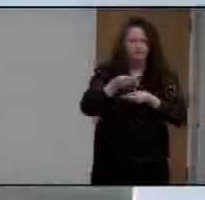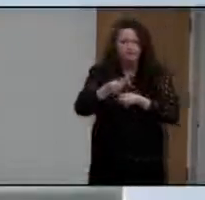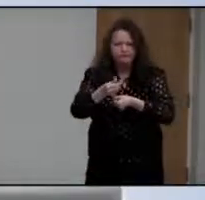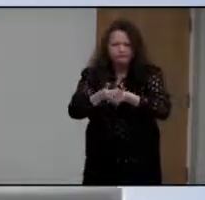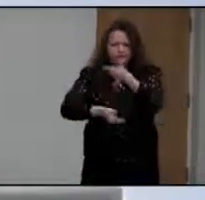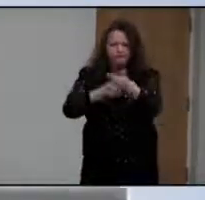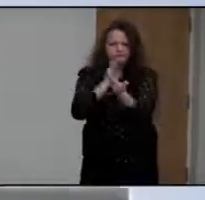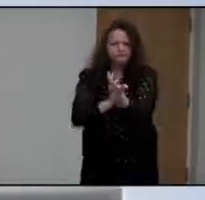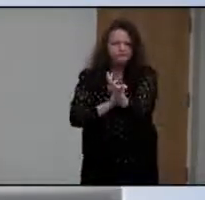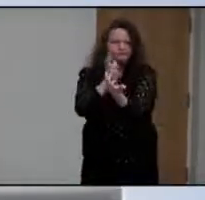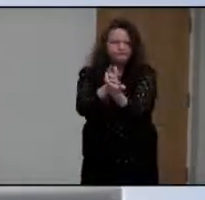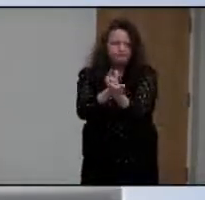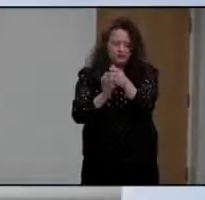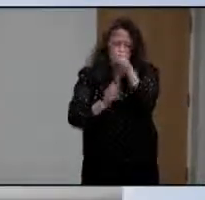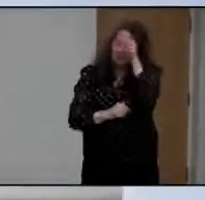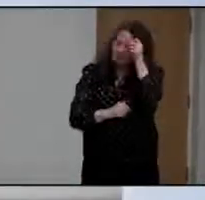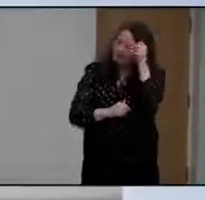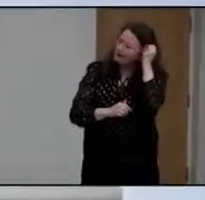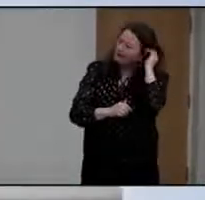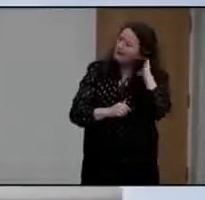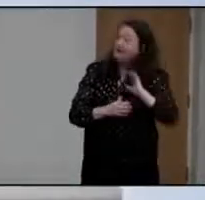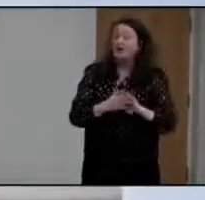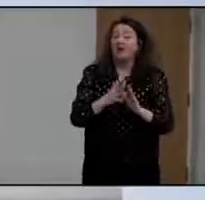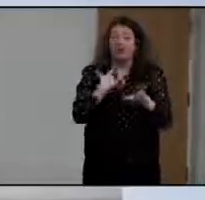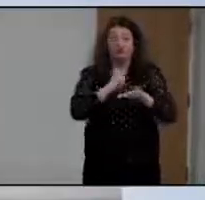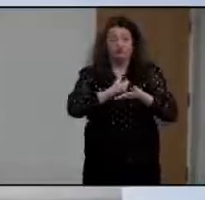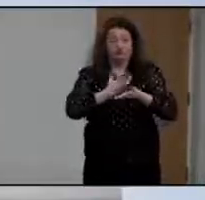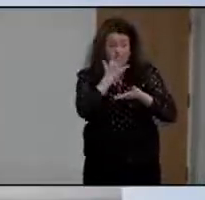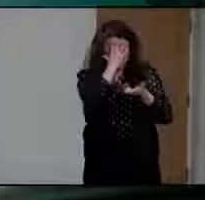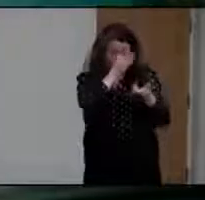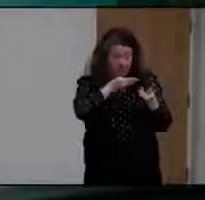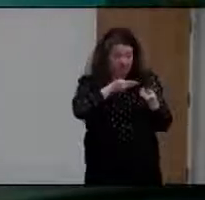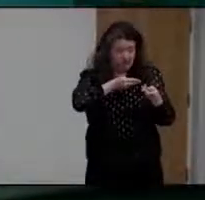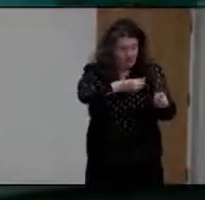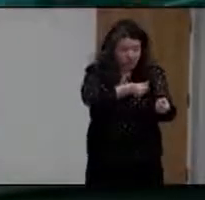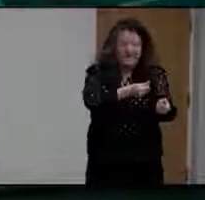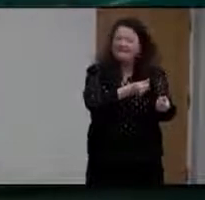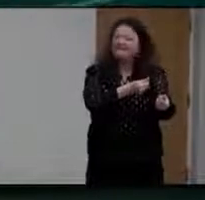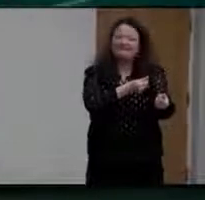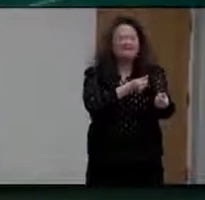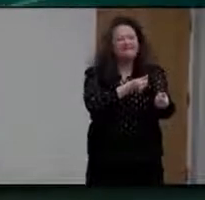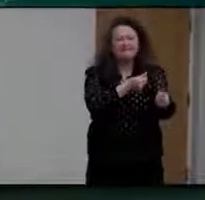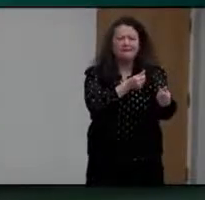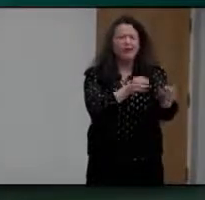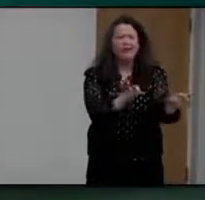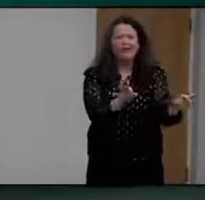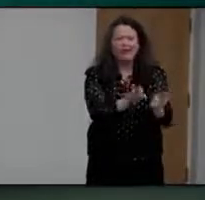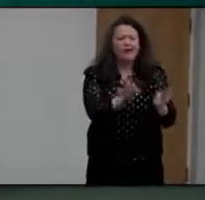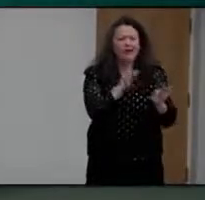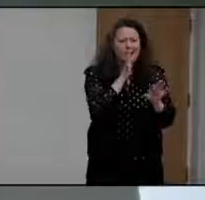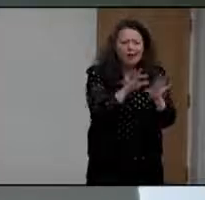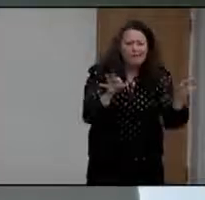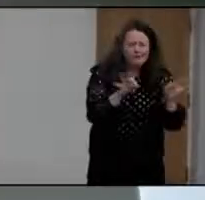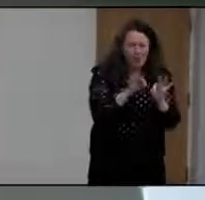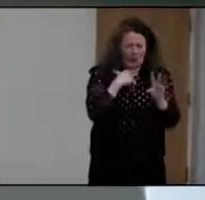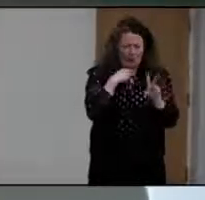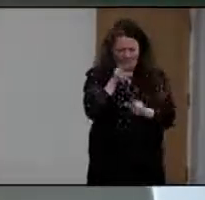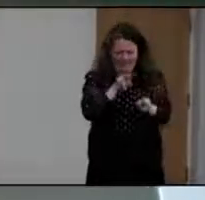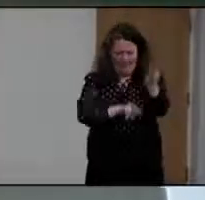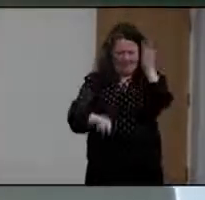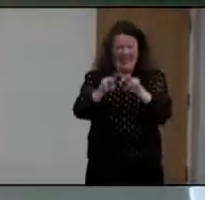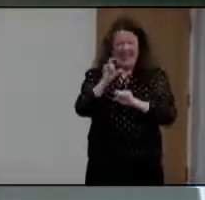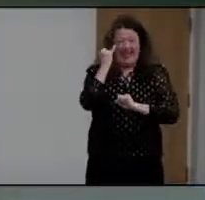resources to disease entities or problems that are really not important? It affects only far and few